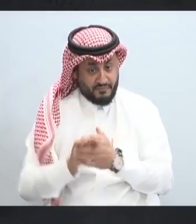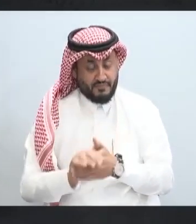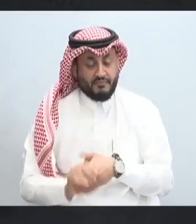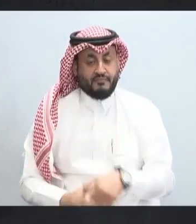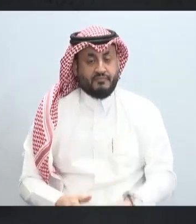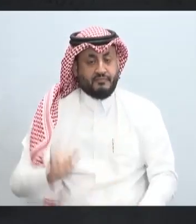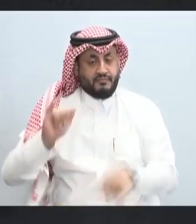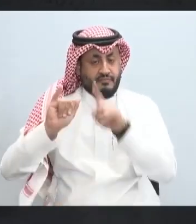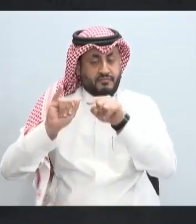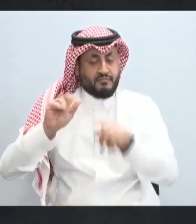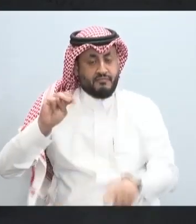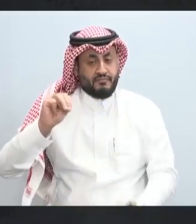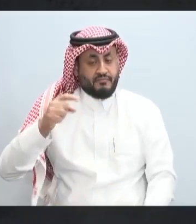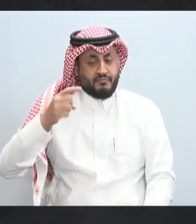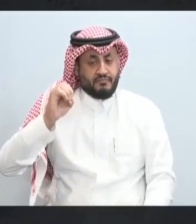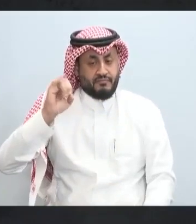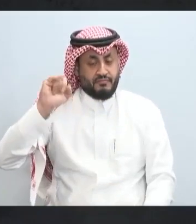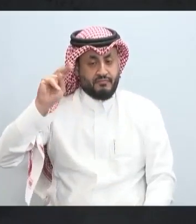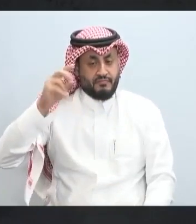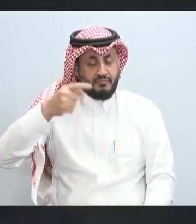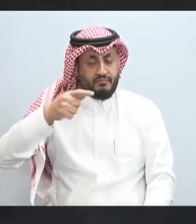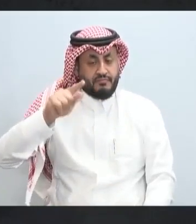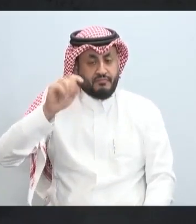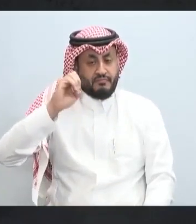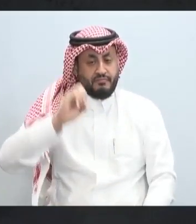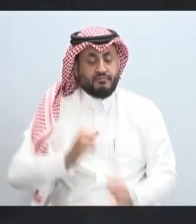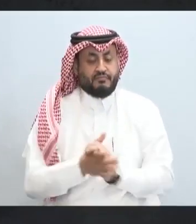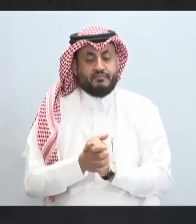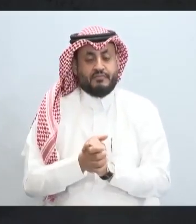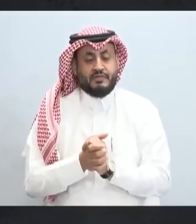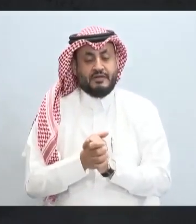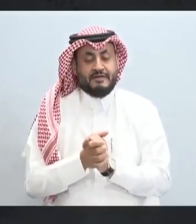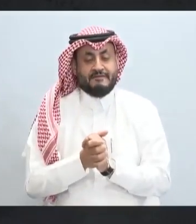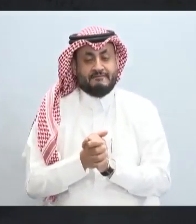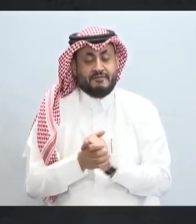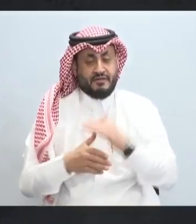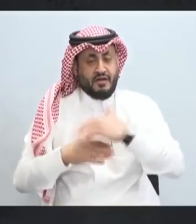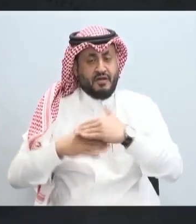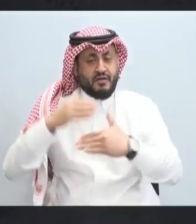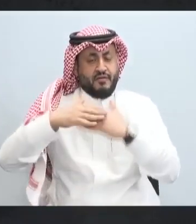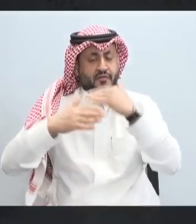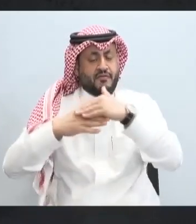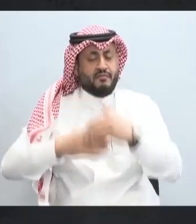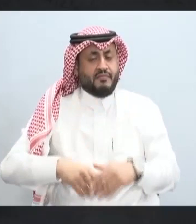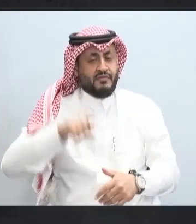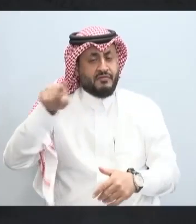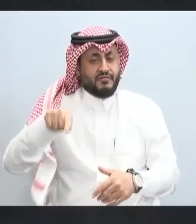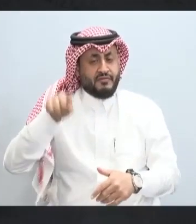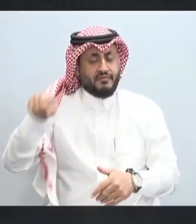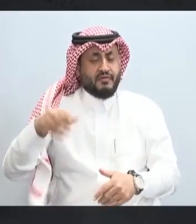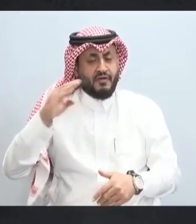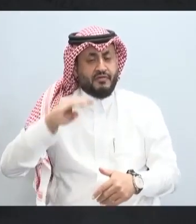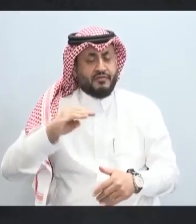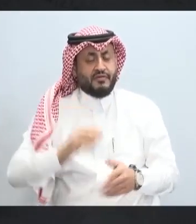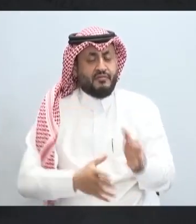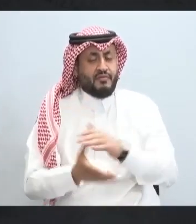I am going to. This is how we can ask questions and build questions and answers with going to